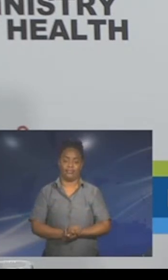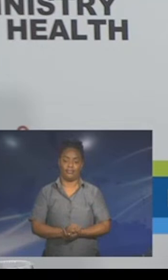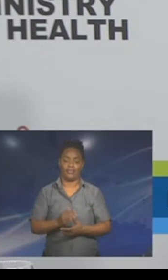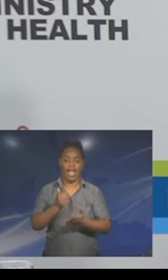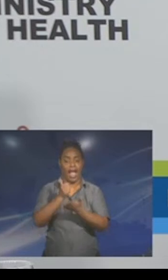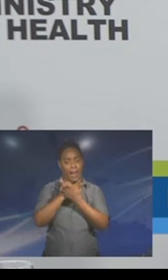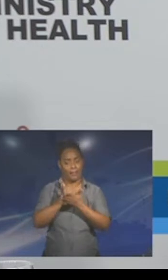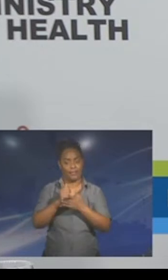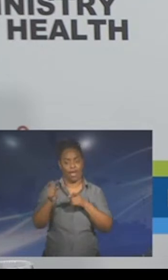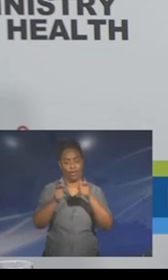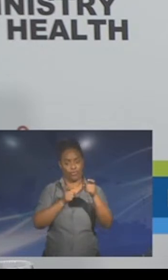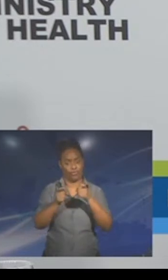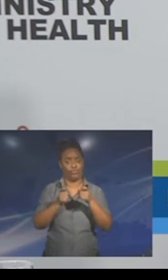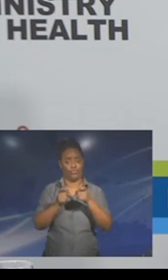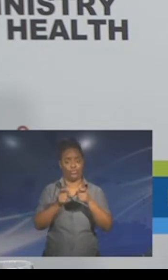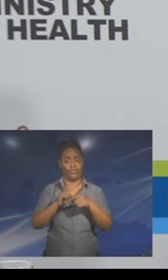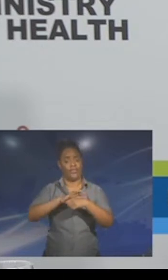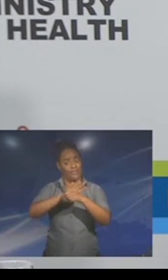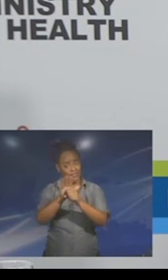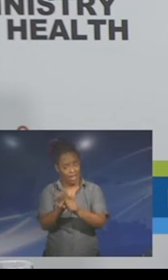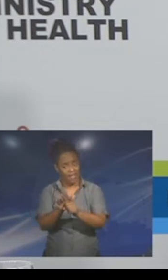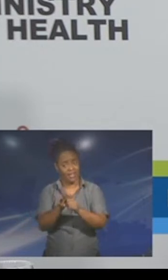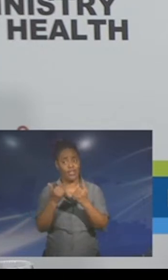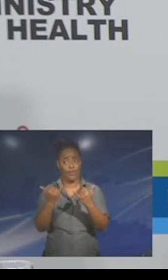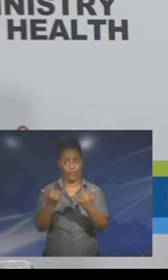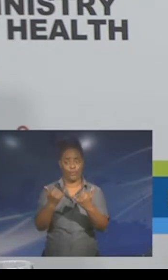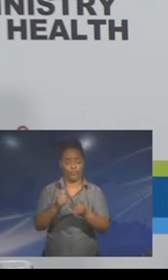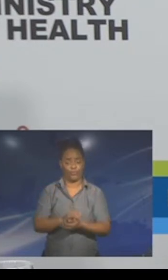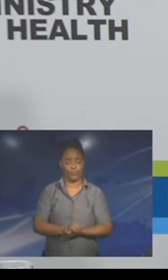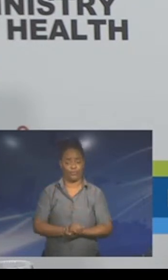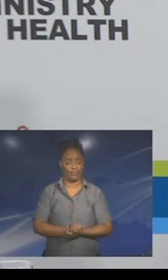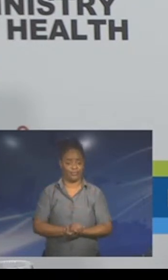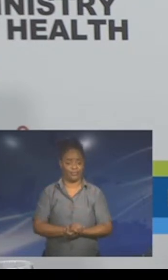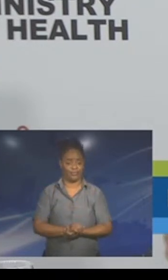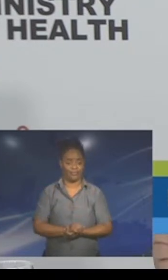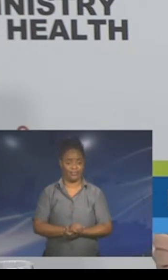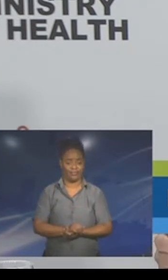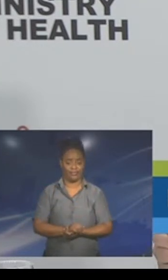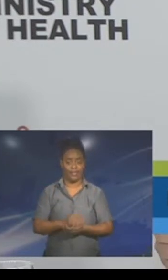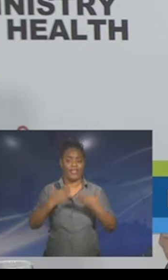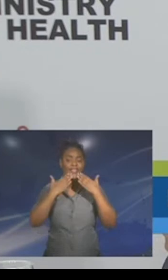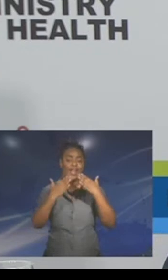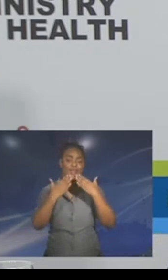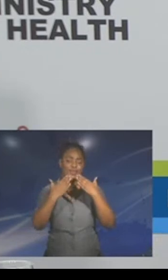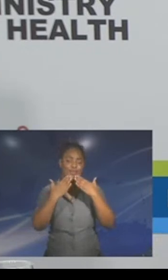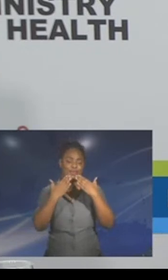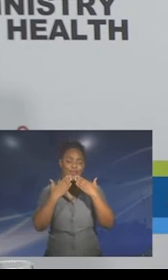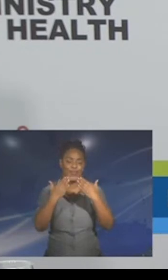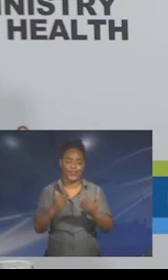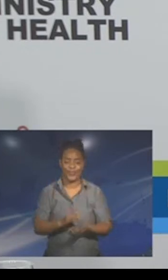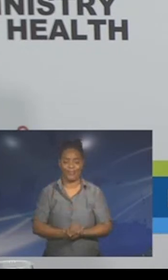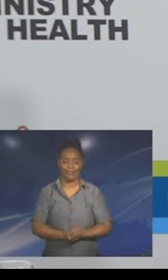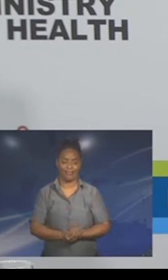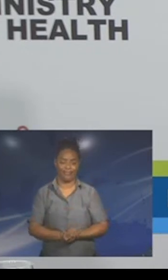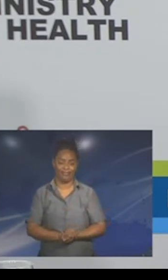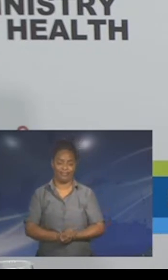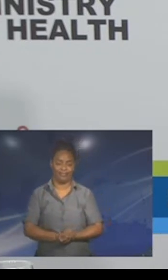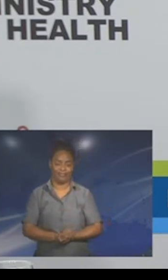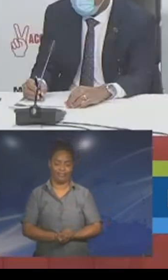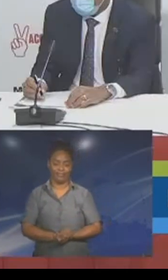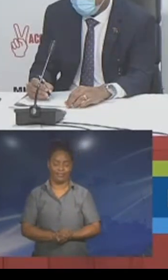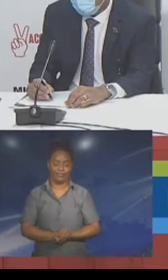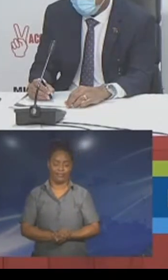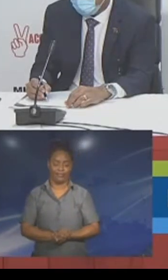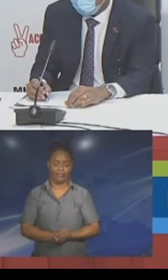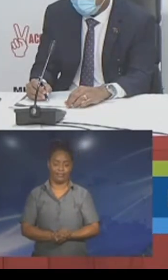this phase of the pandemic, and our faith has not been misplaced. Thank you very much, Paula. And with that, we go across